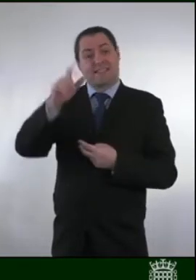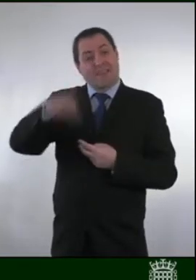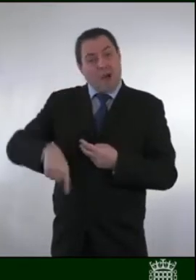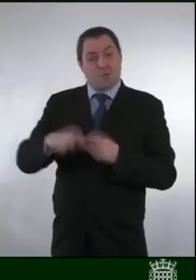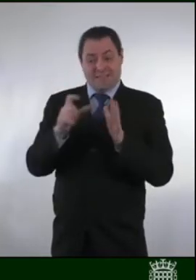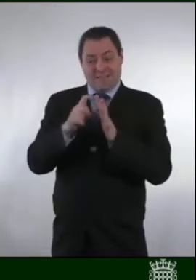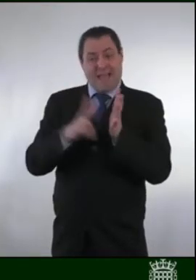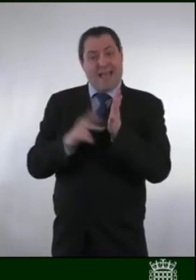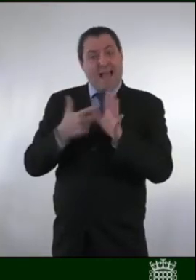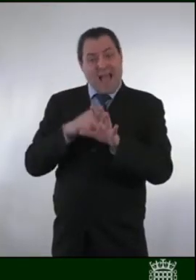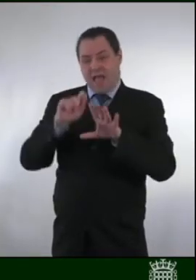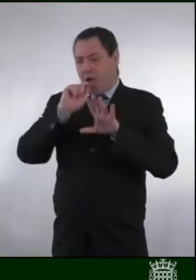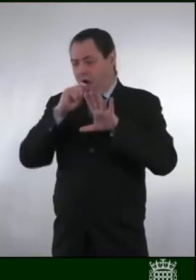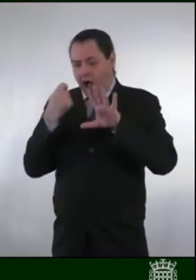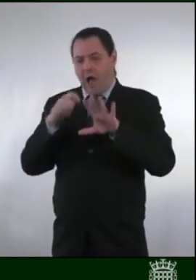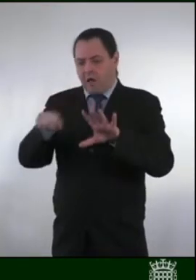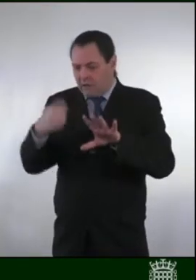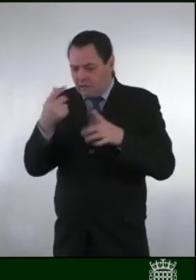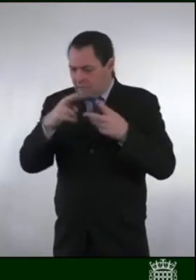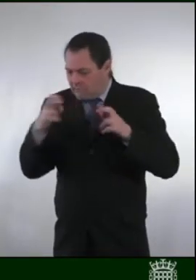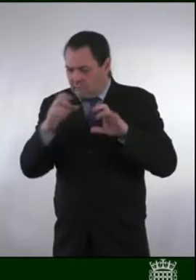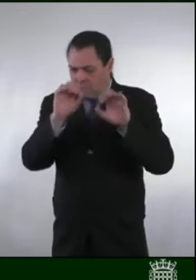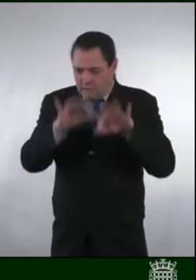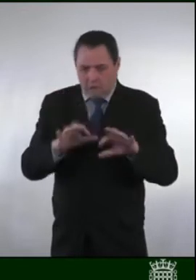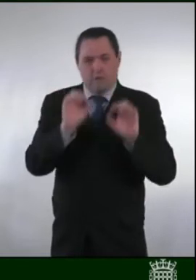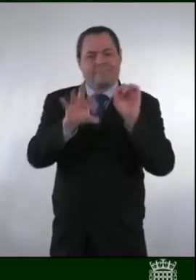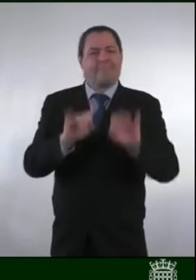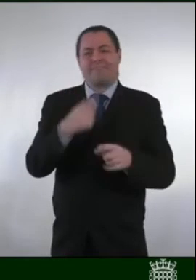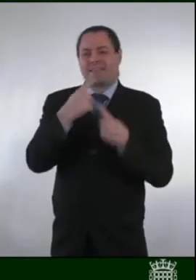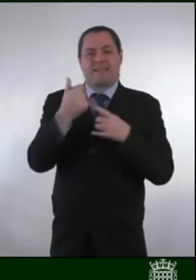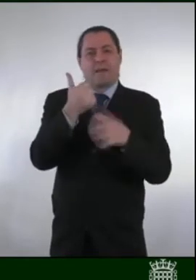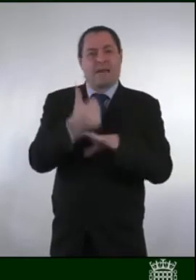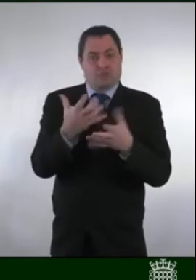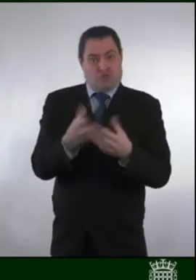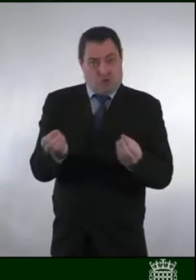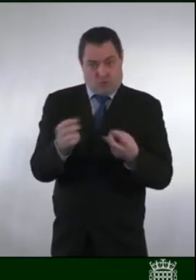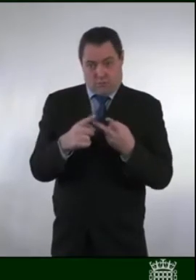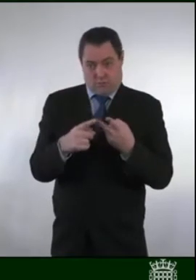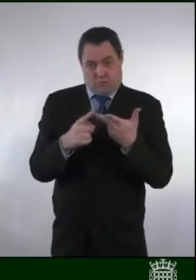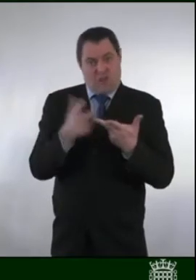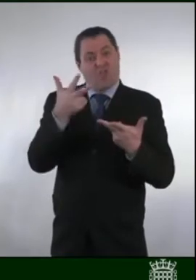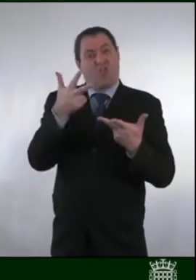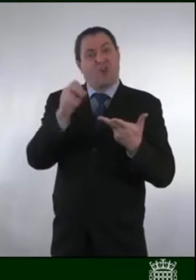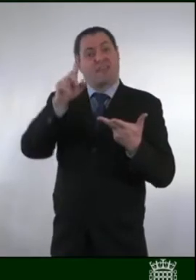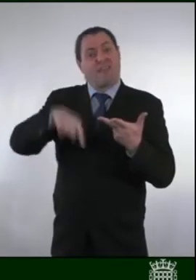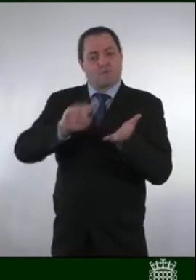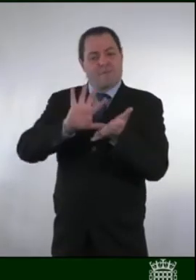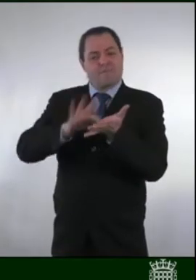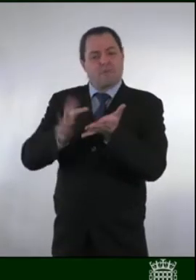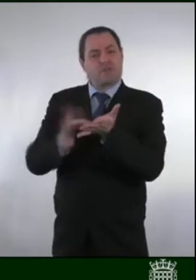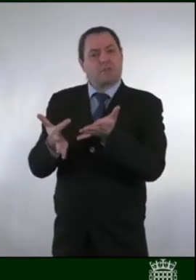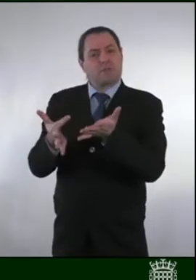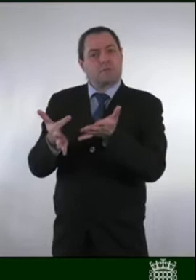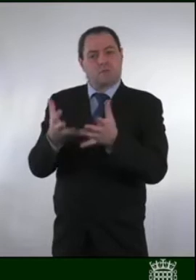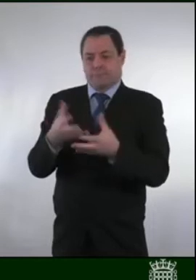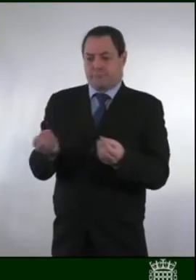records from the DNA database and 30,000 fingerprint records from